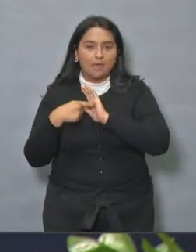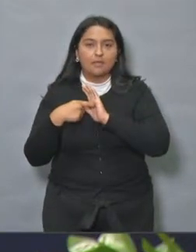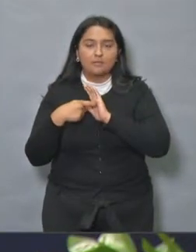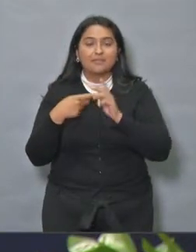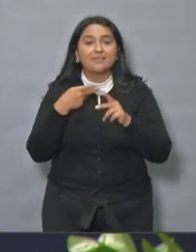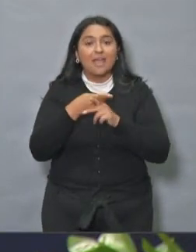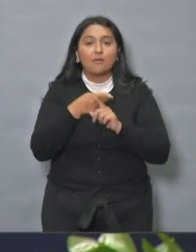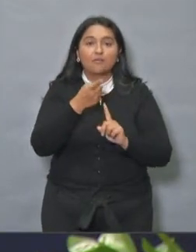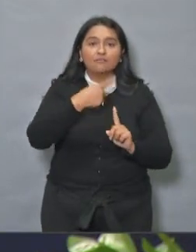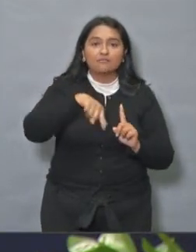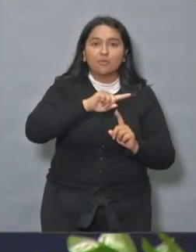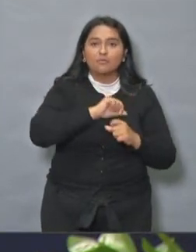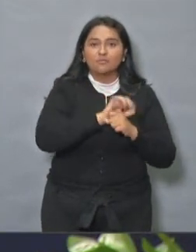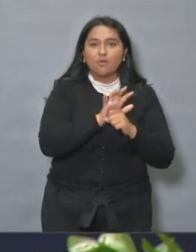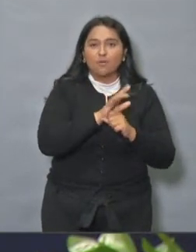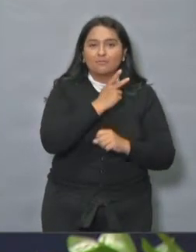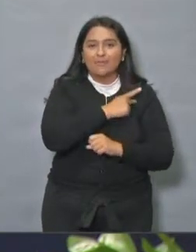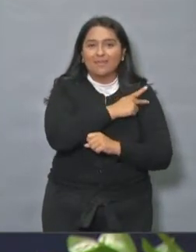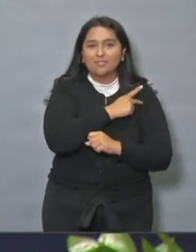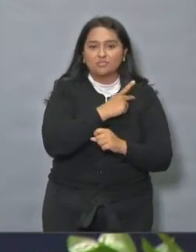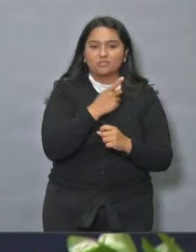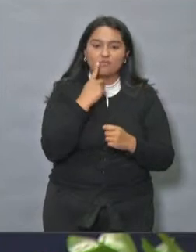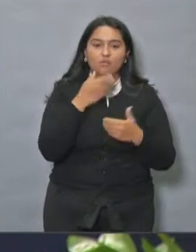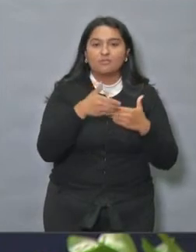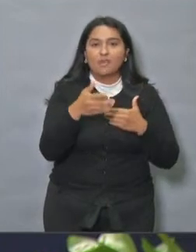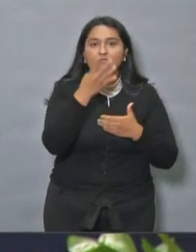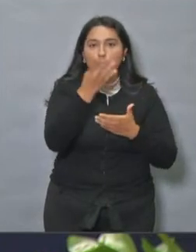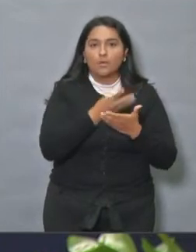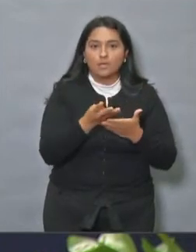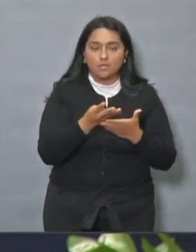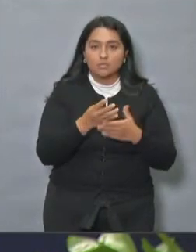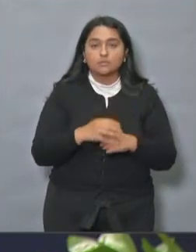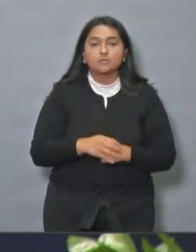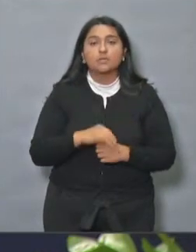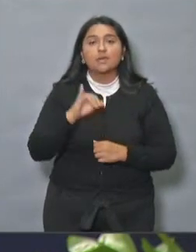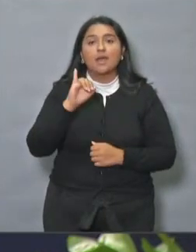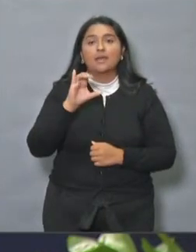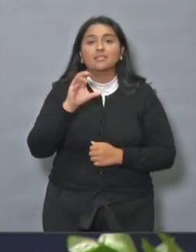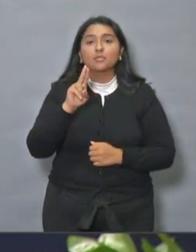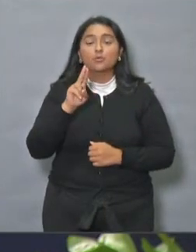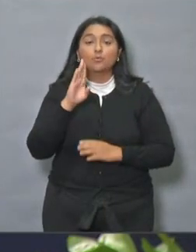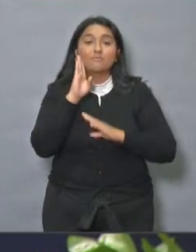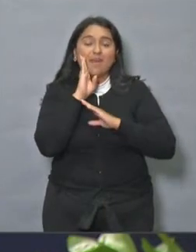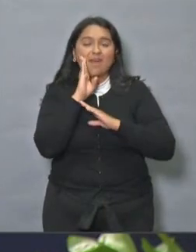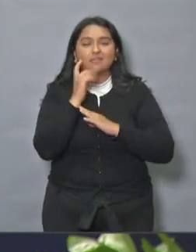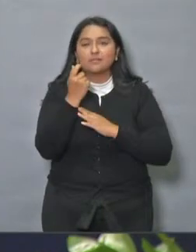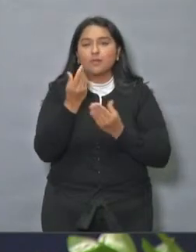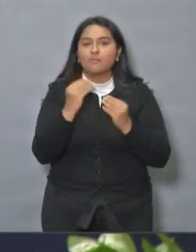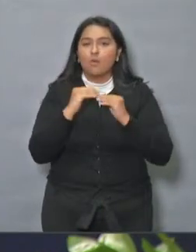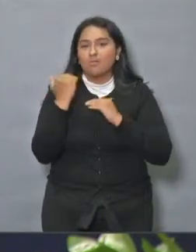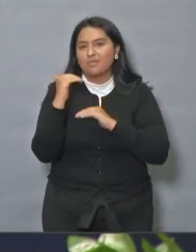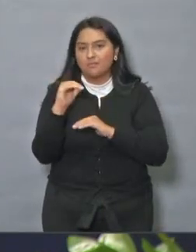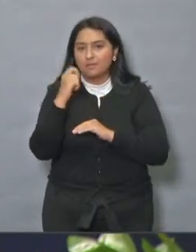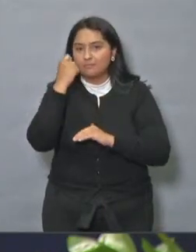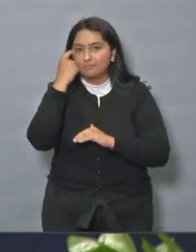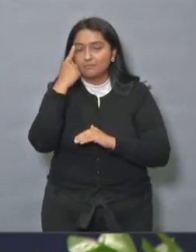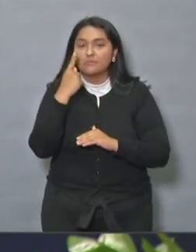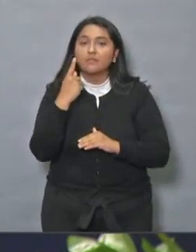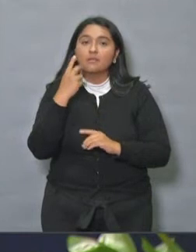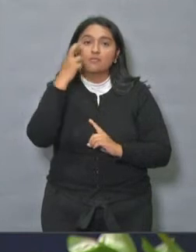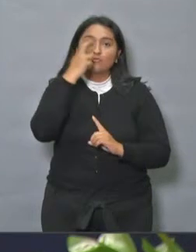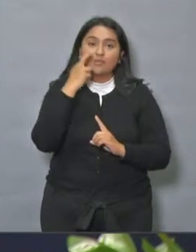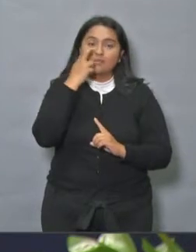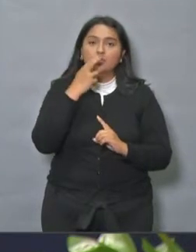COVID-19 patients over the next 4 weeks. The number of ICU beds is somewhat more limited. In part, this is because of